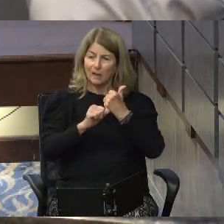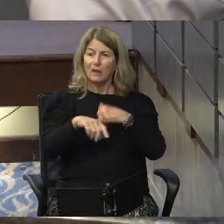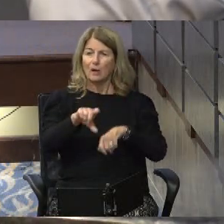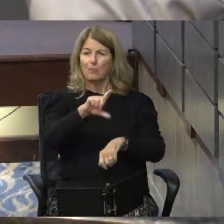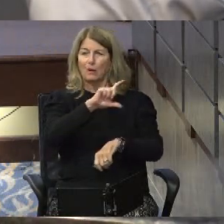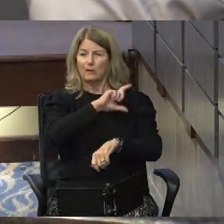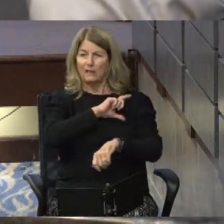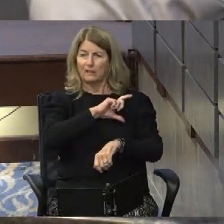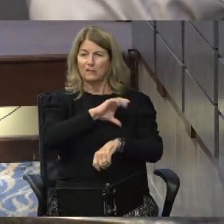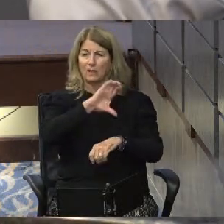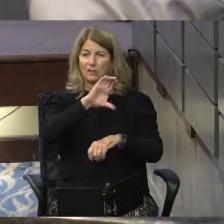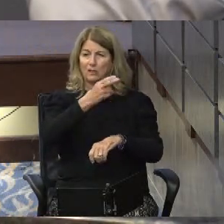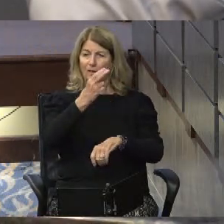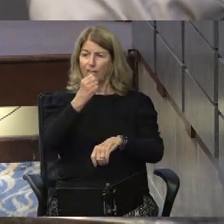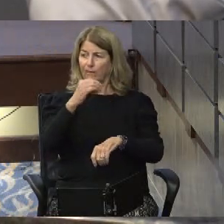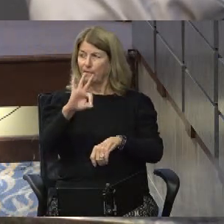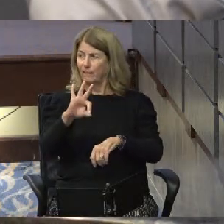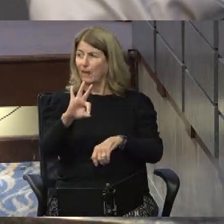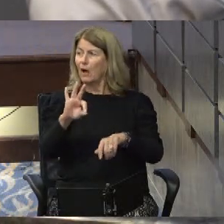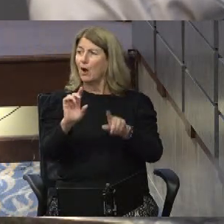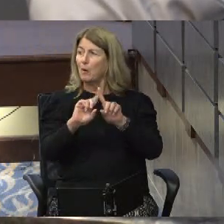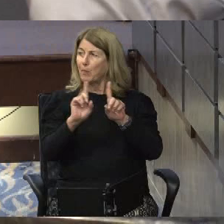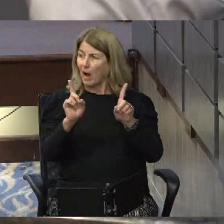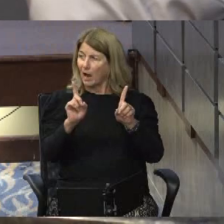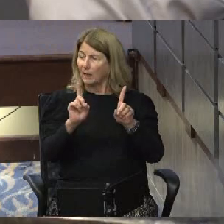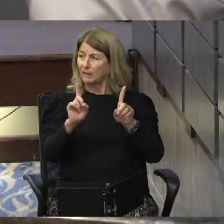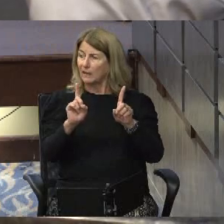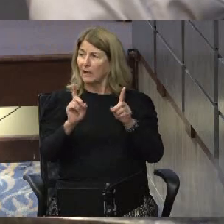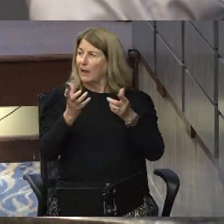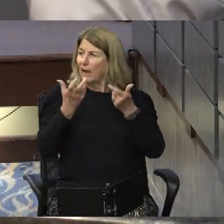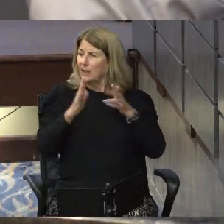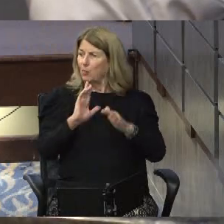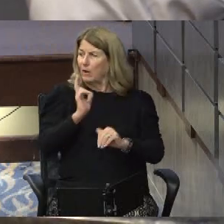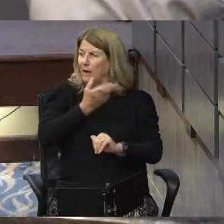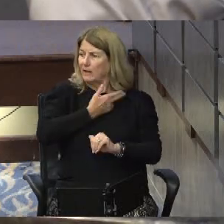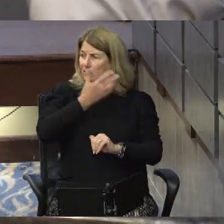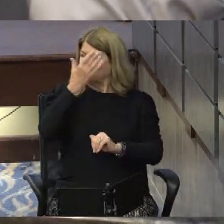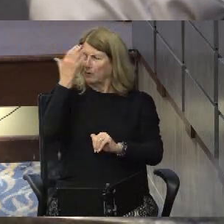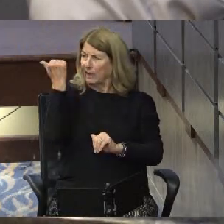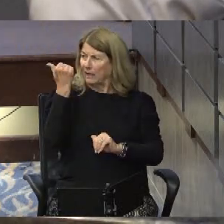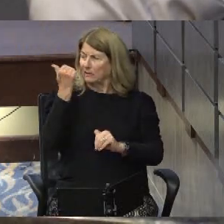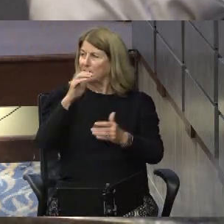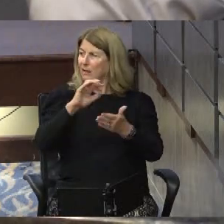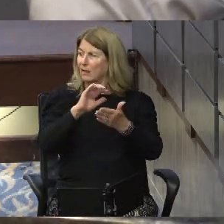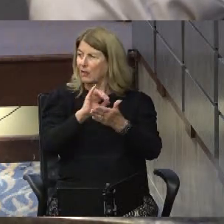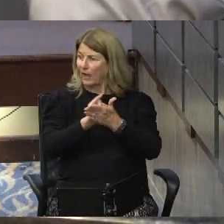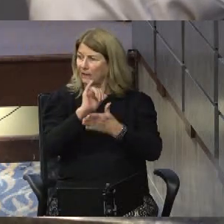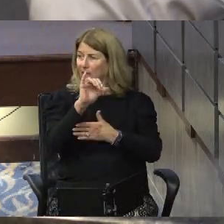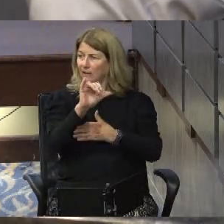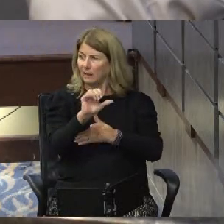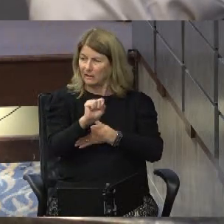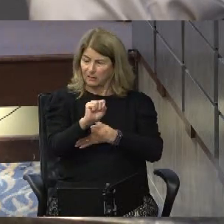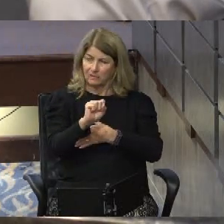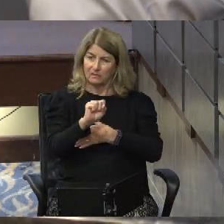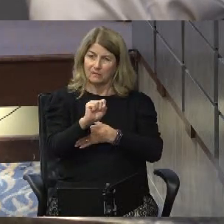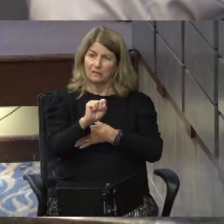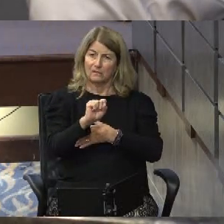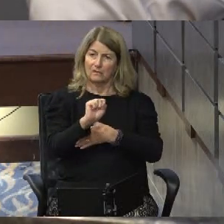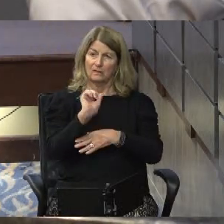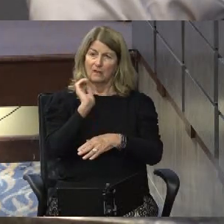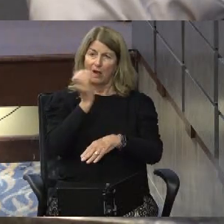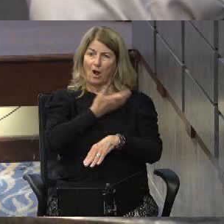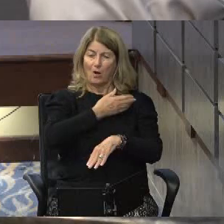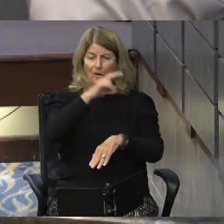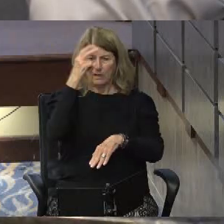for. But I just don't want us to forget that is our